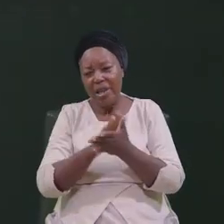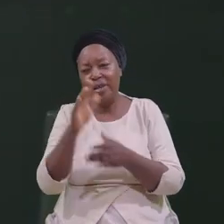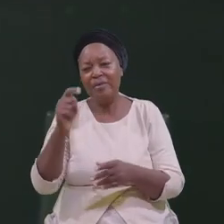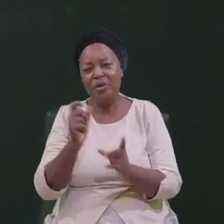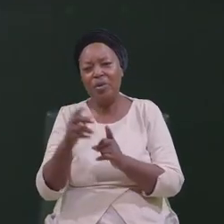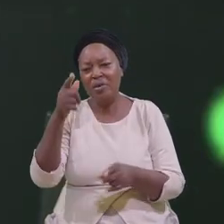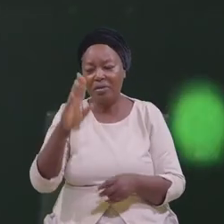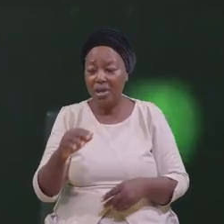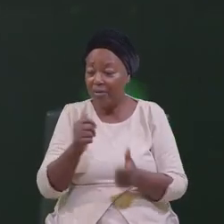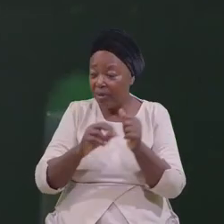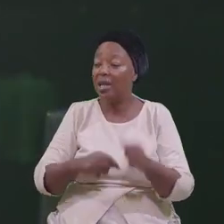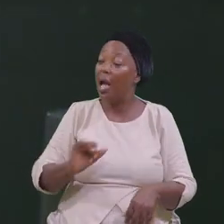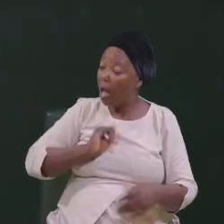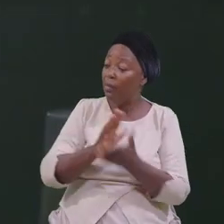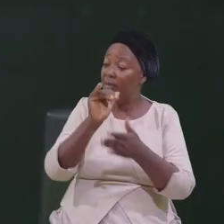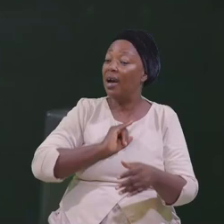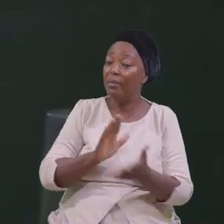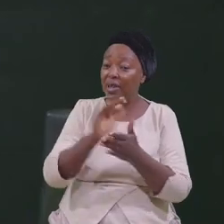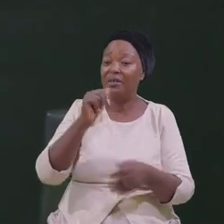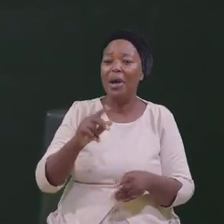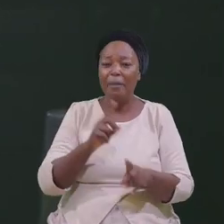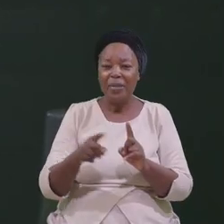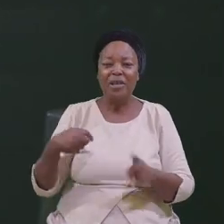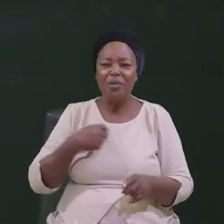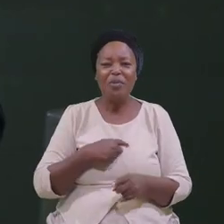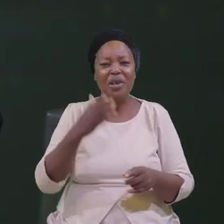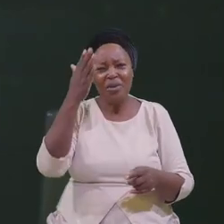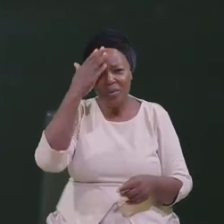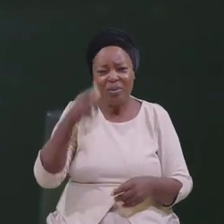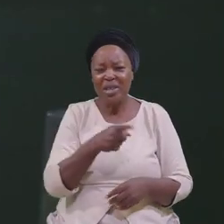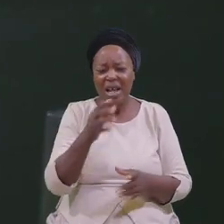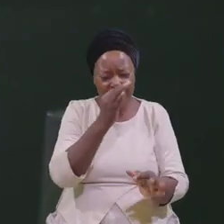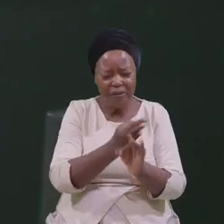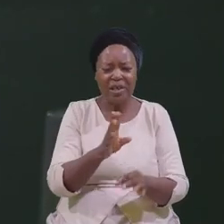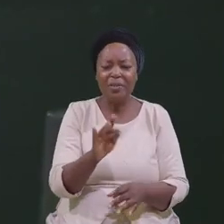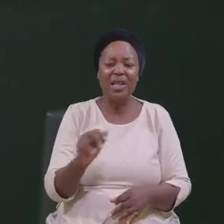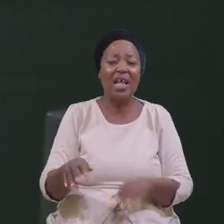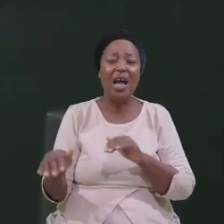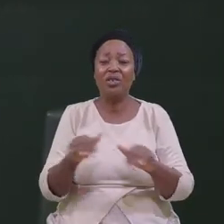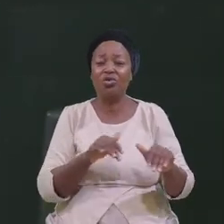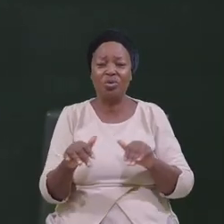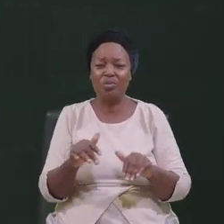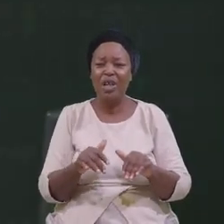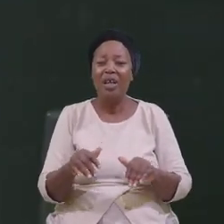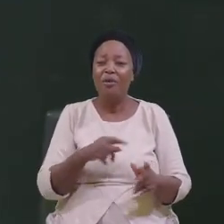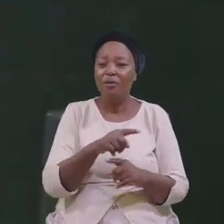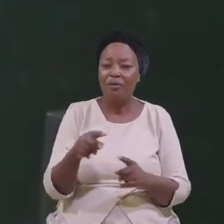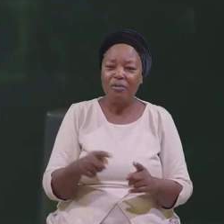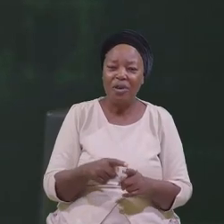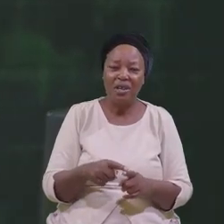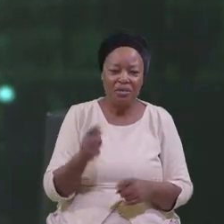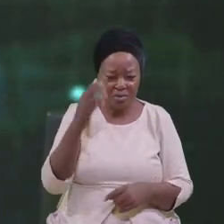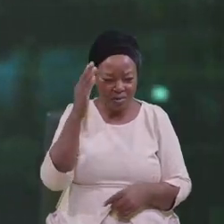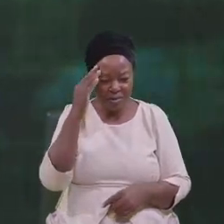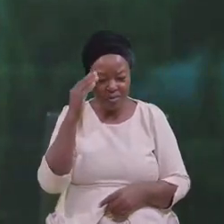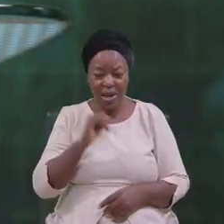just say, I believe. We know their faith by their action. When, you know, I cannot